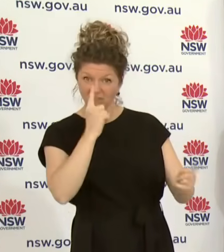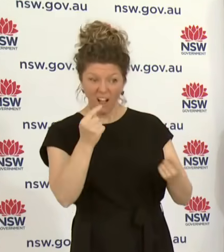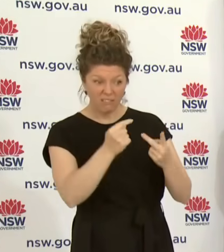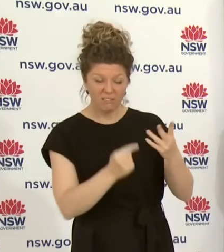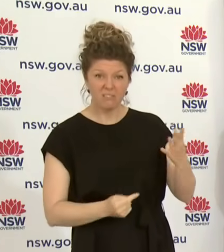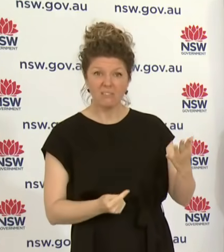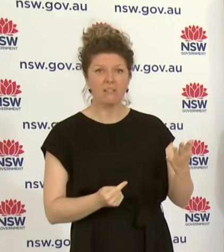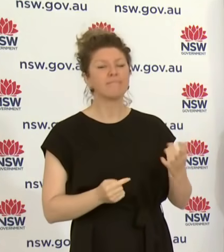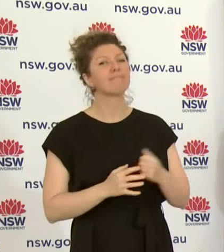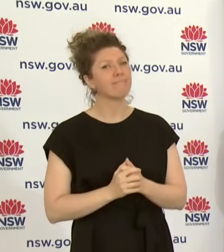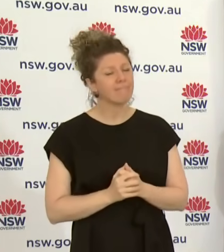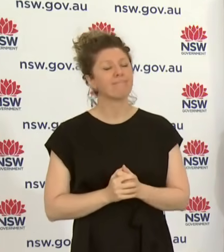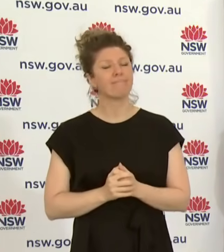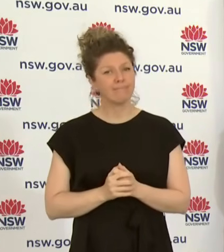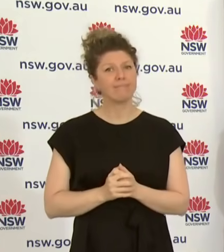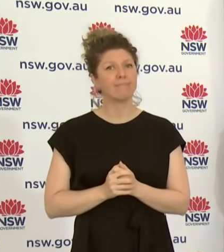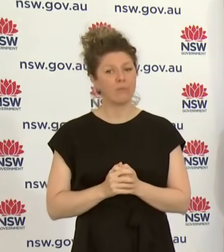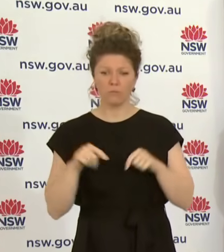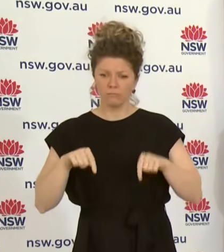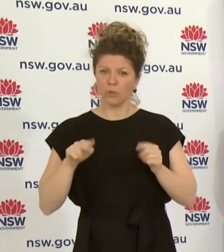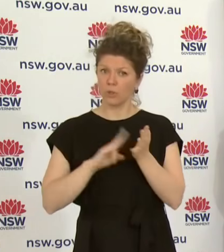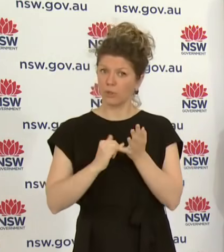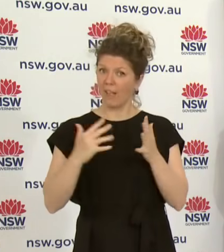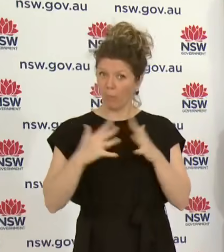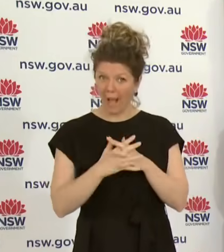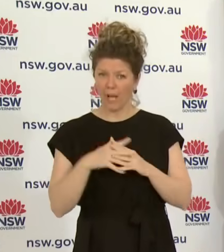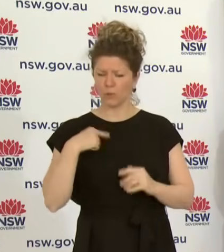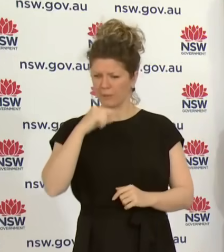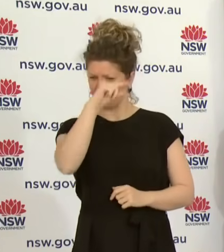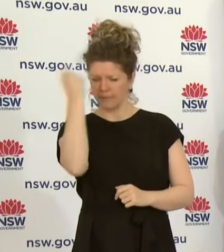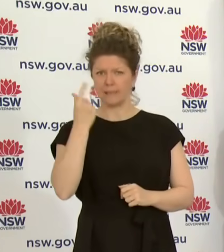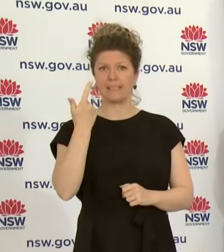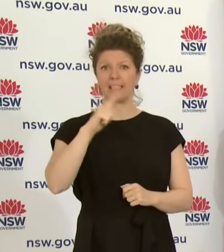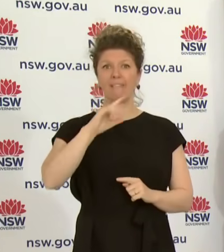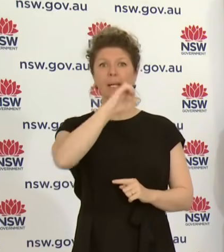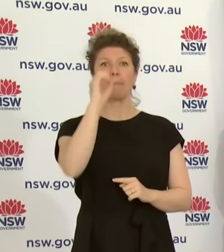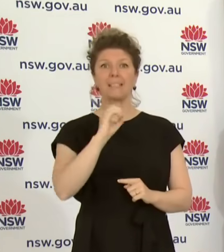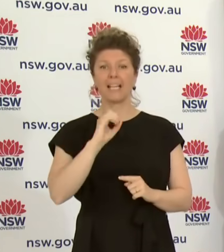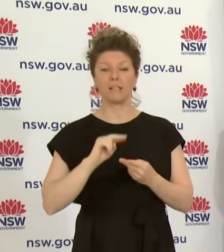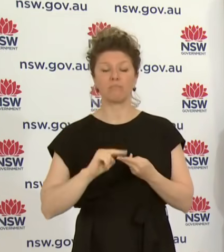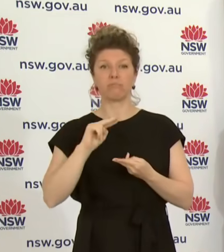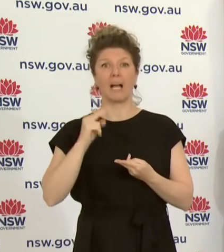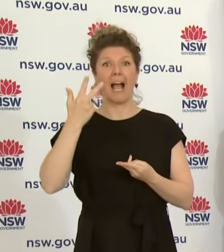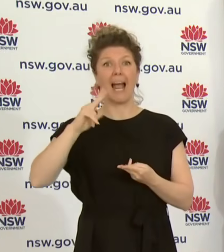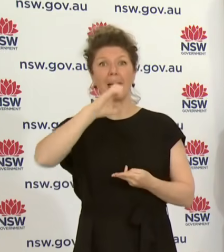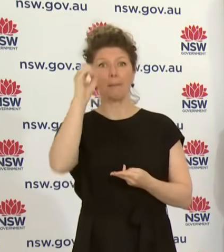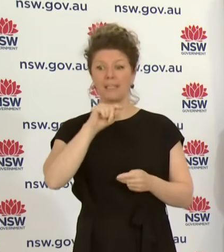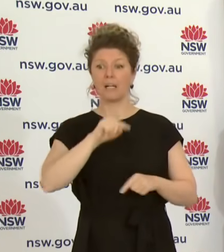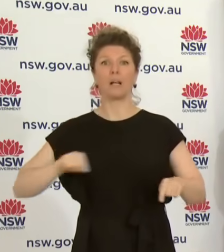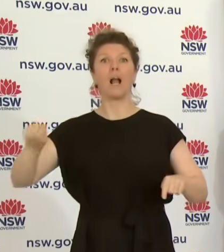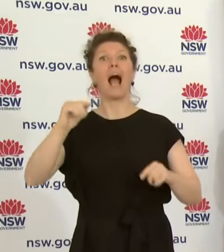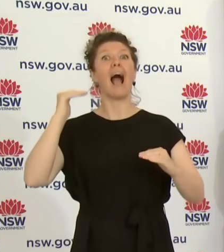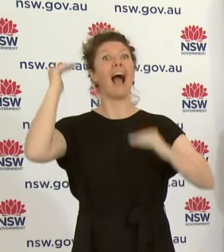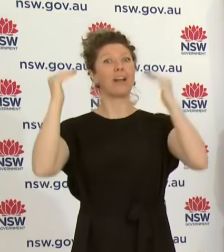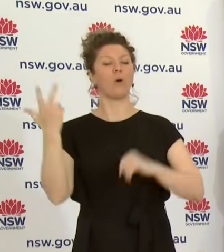double dose vaccination, the higher the rate of adult coverage of people 16 and over that are vaccinated, the better it is for all of